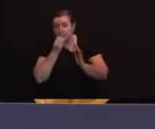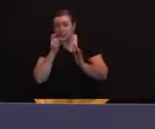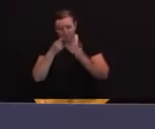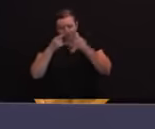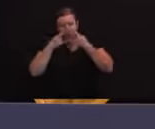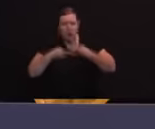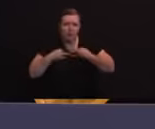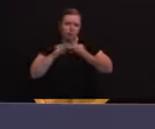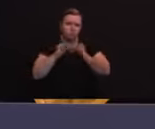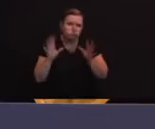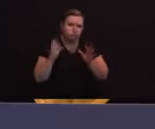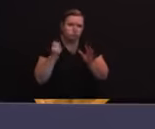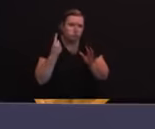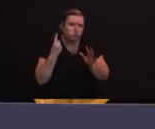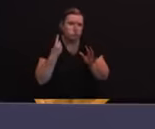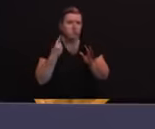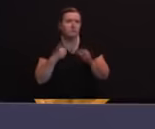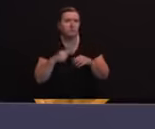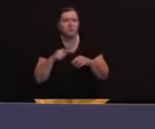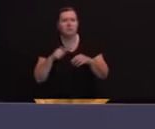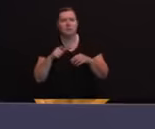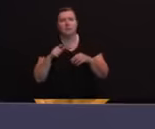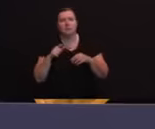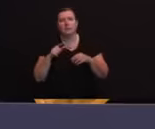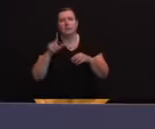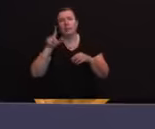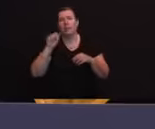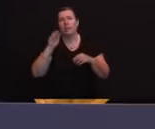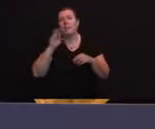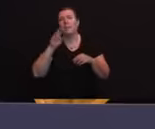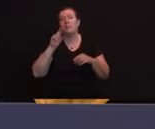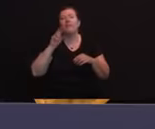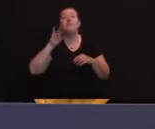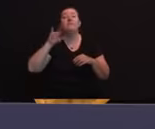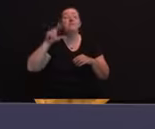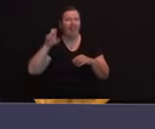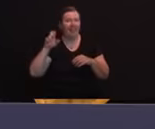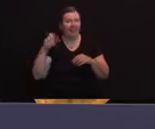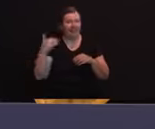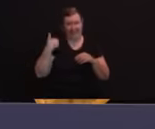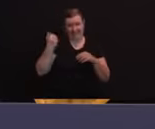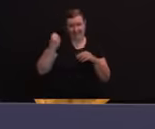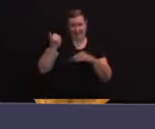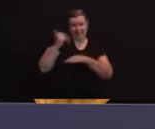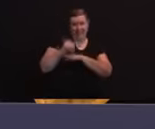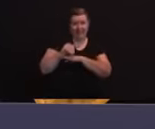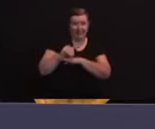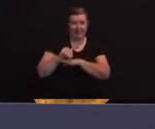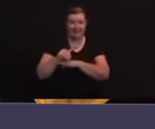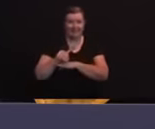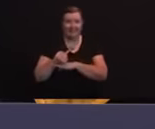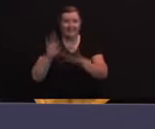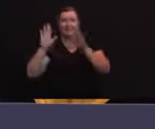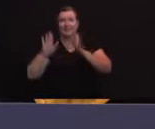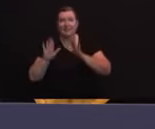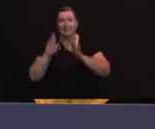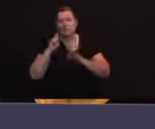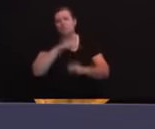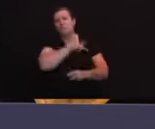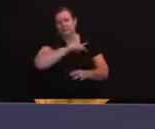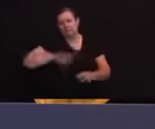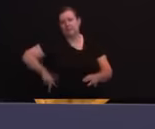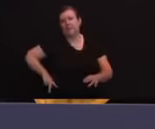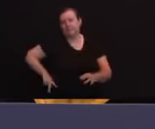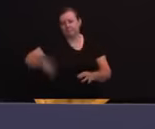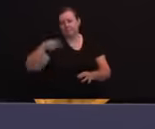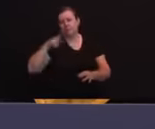Lambertville on Saturday night. I was happy there, and Princeton for brunch on Sunday. But we were outdoors in both cases. You